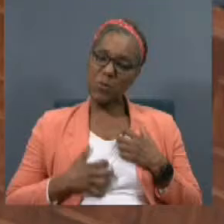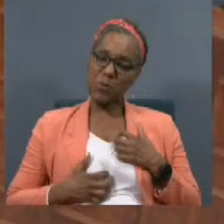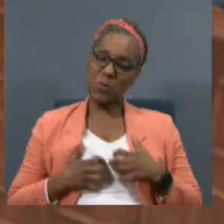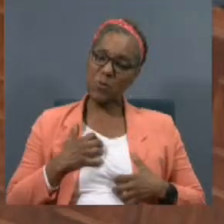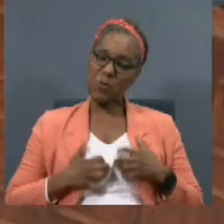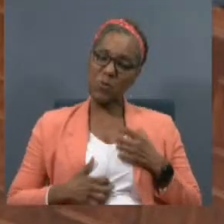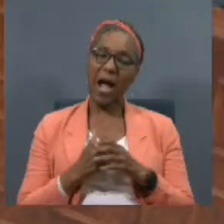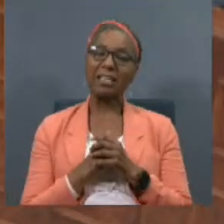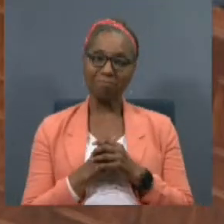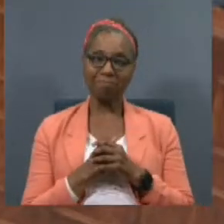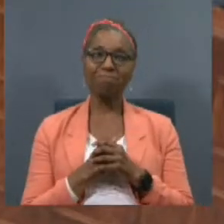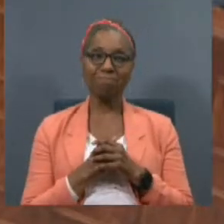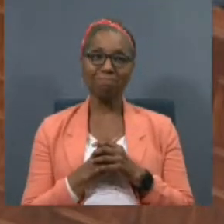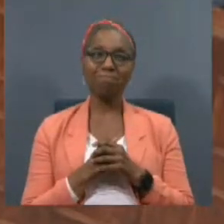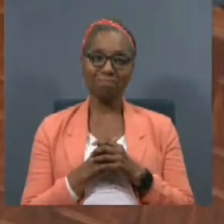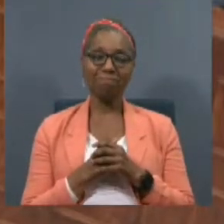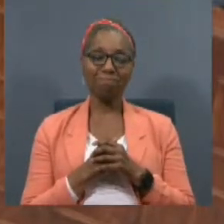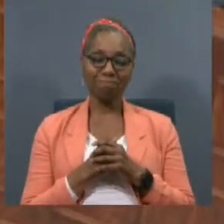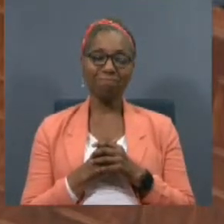because